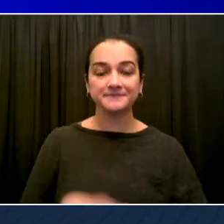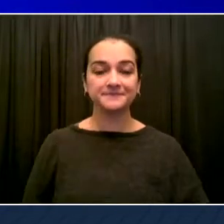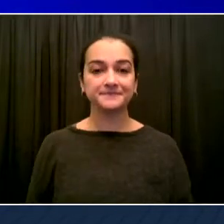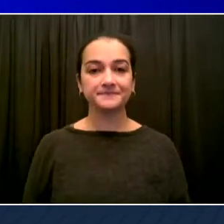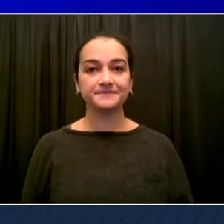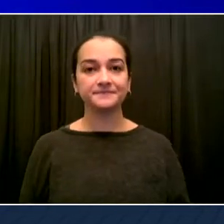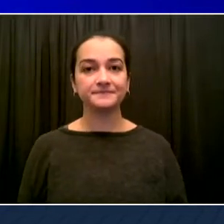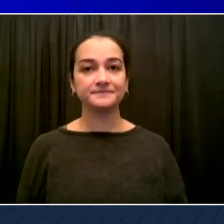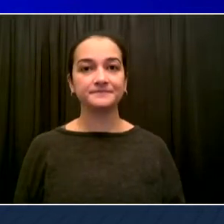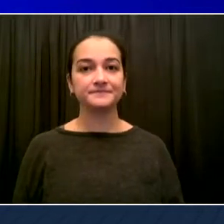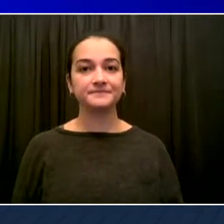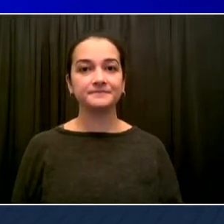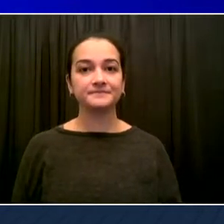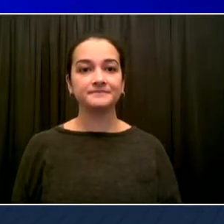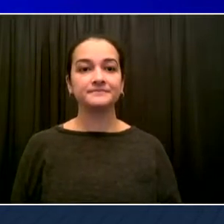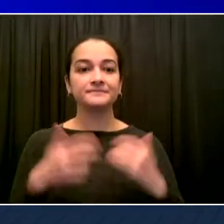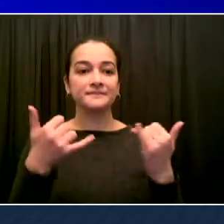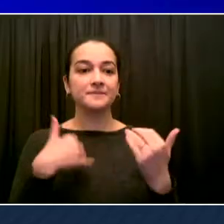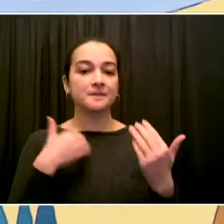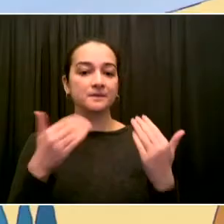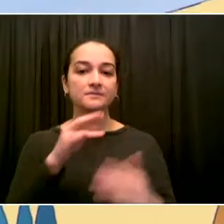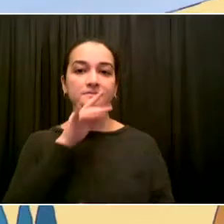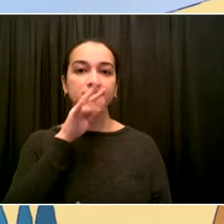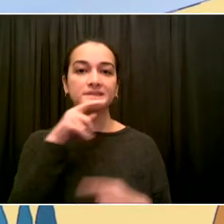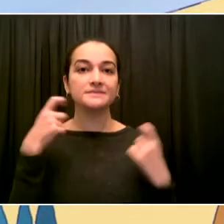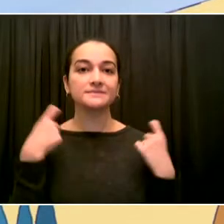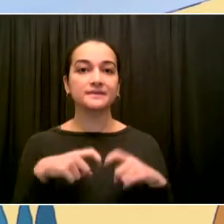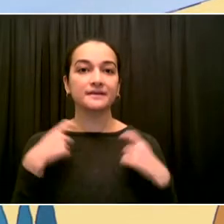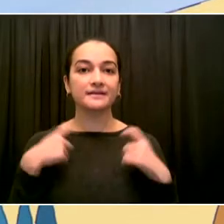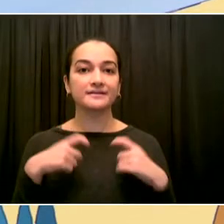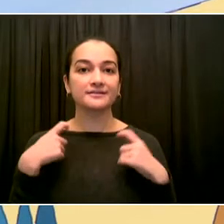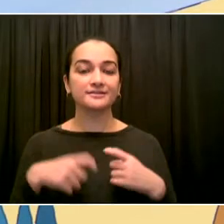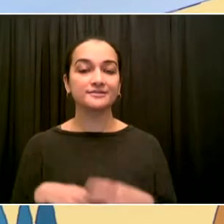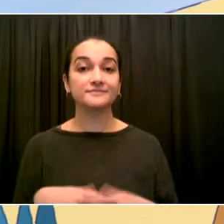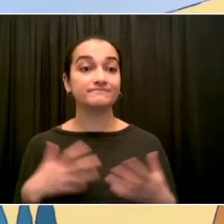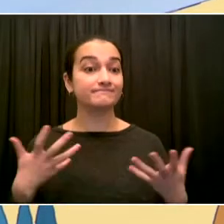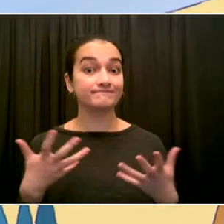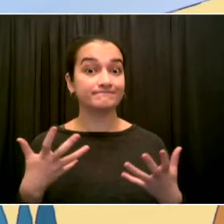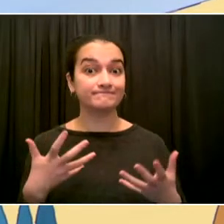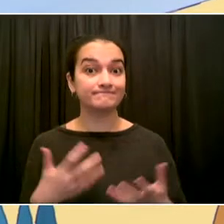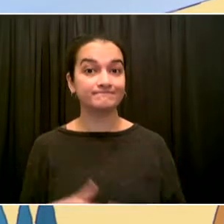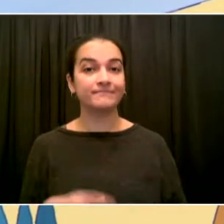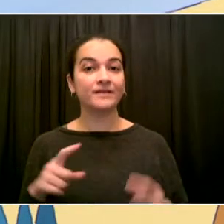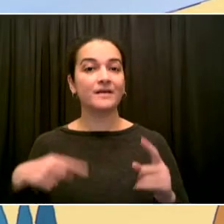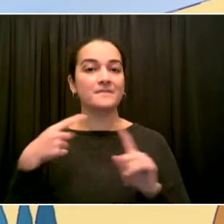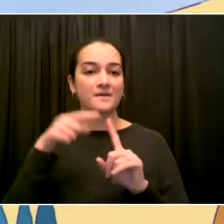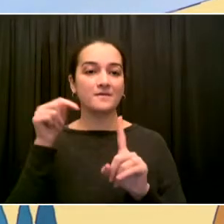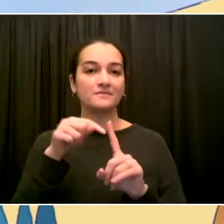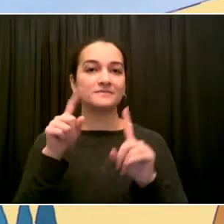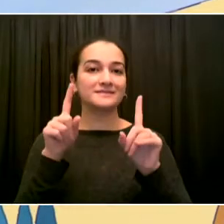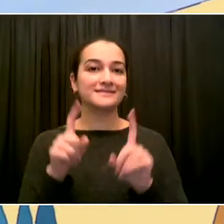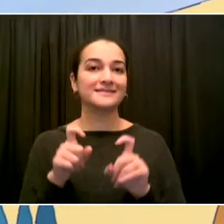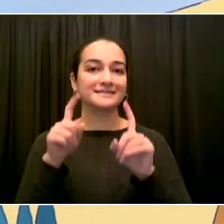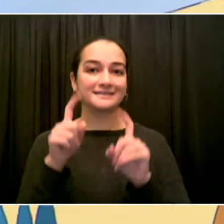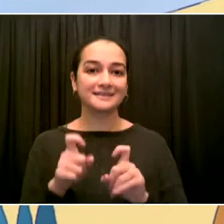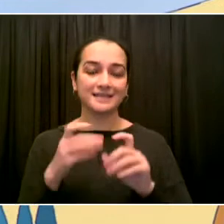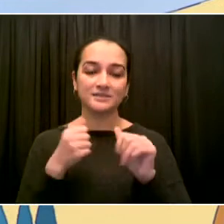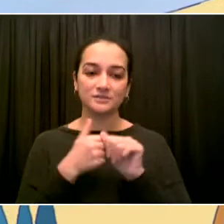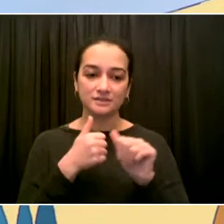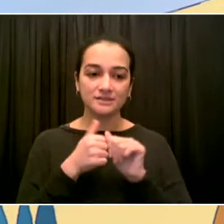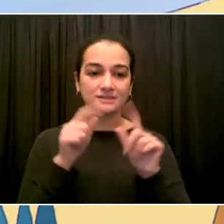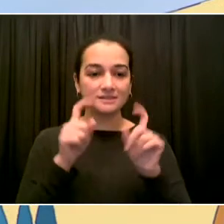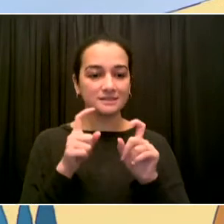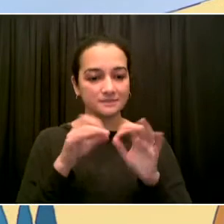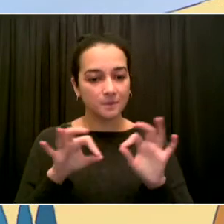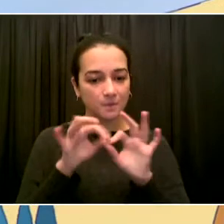Spanish. I want to go back to the original topic, the testing, how important testing is, urging all New Yorkers to